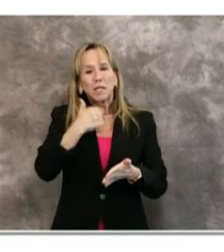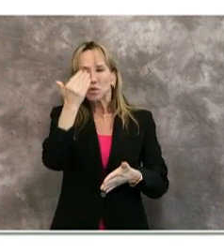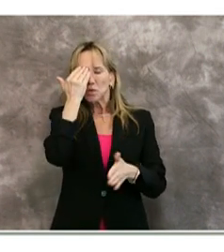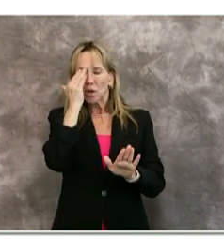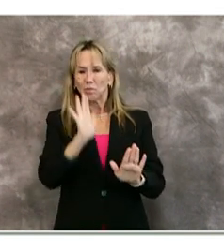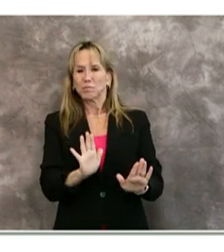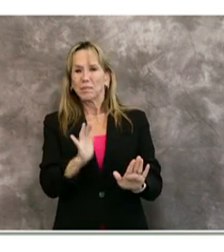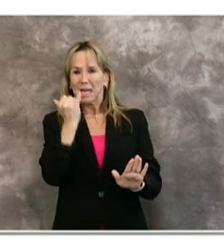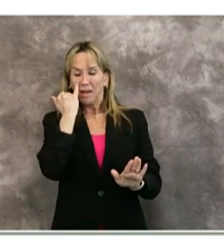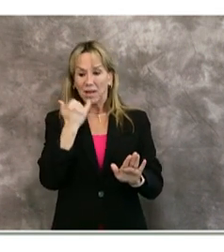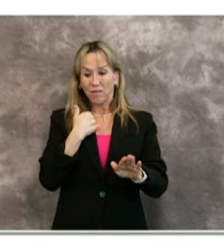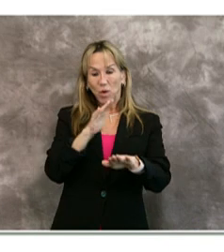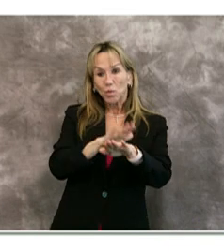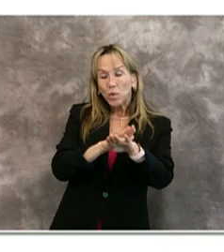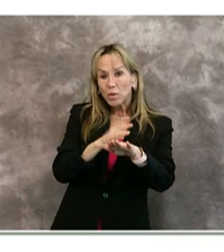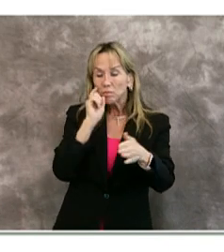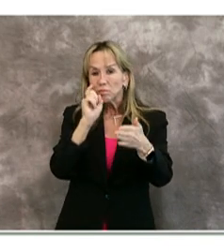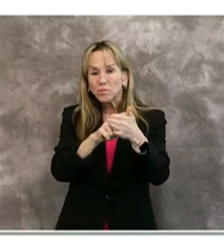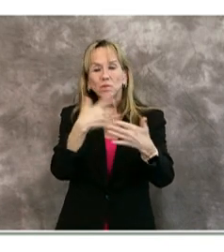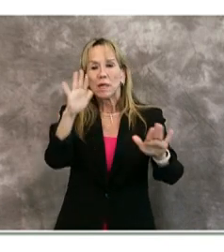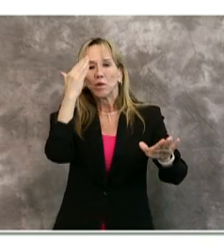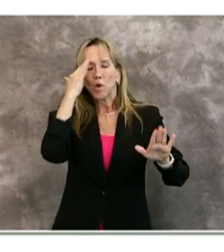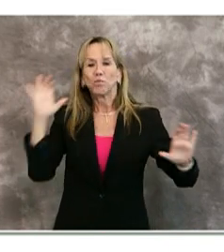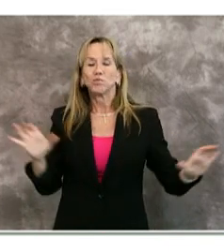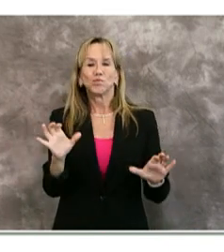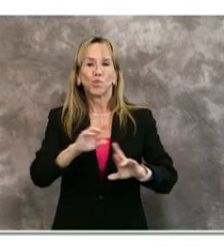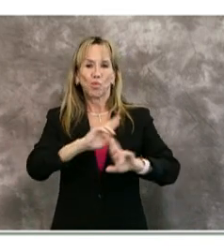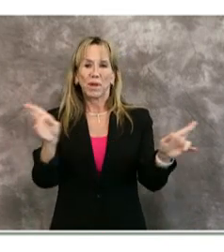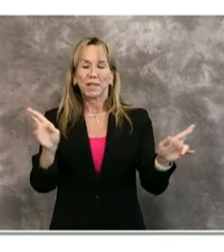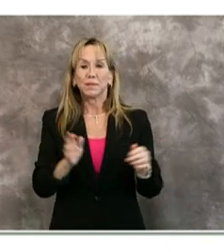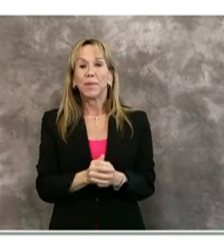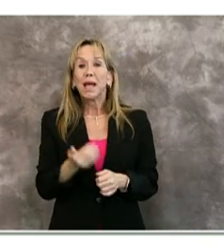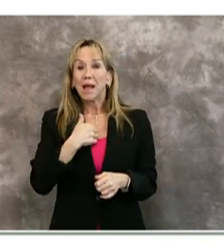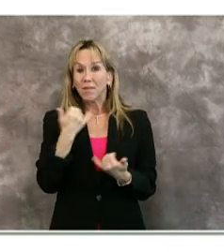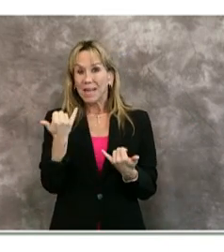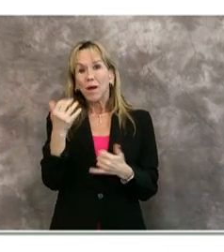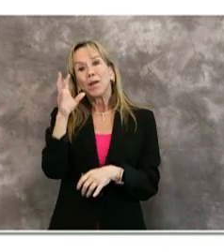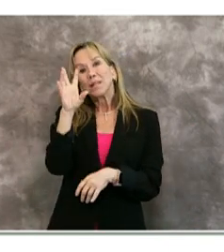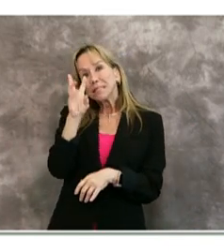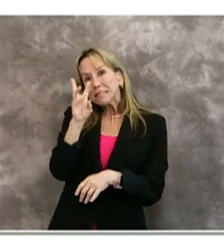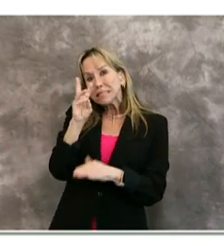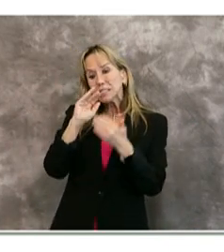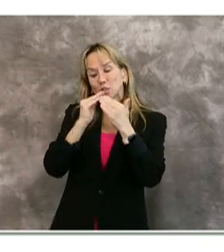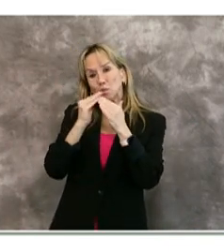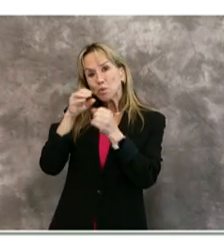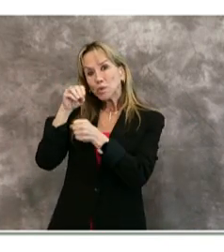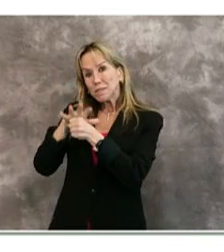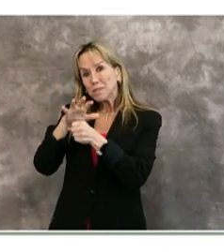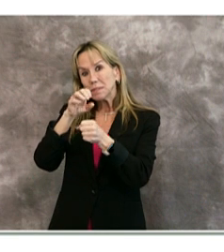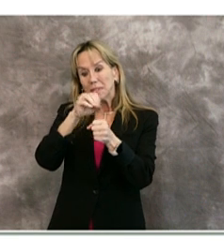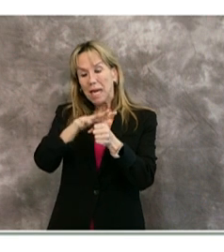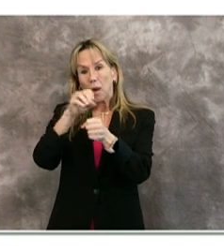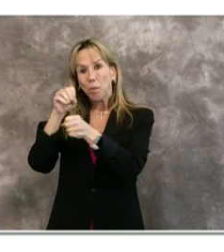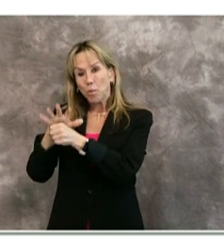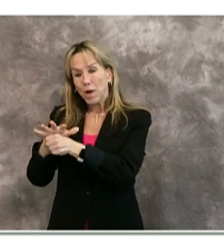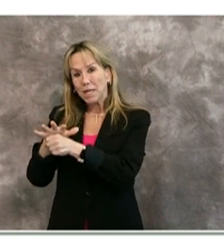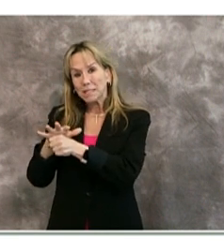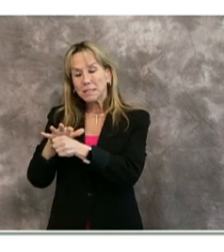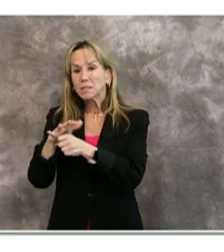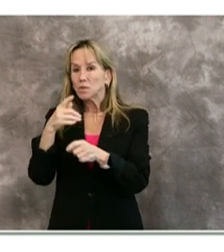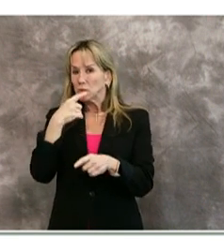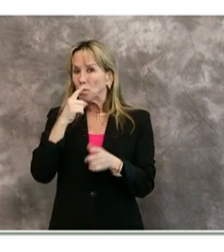with our various triggers. As I've already stated, we have 6 community outbreaks. Our target